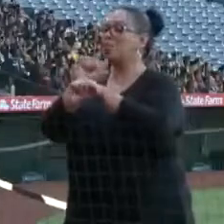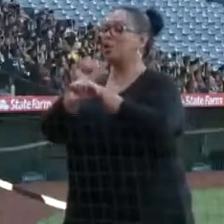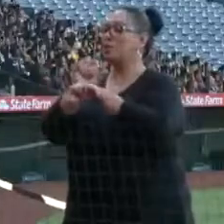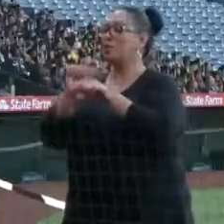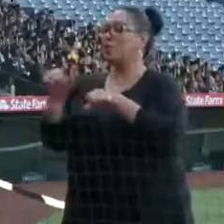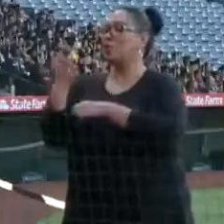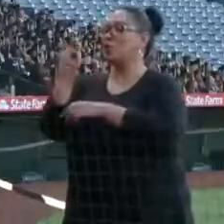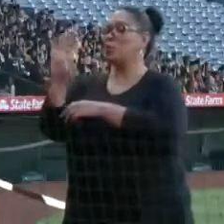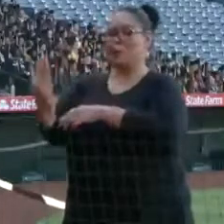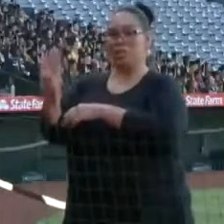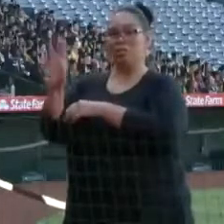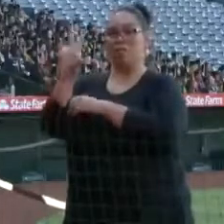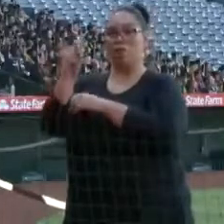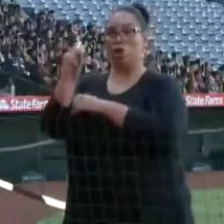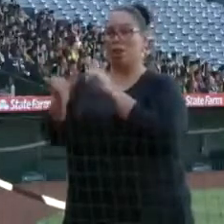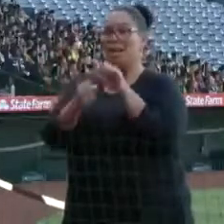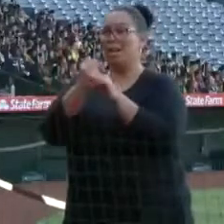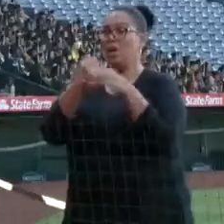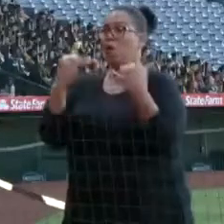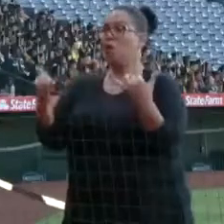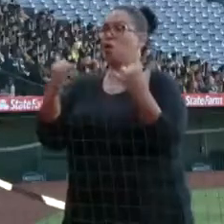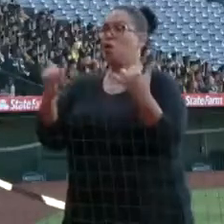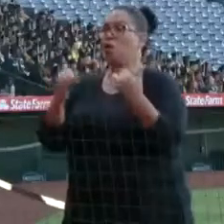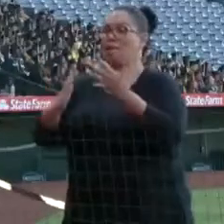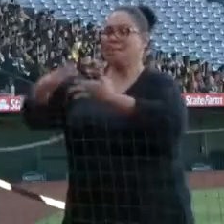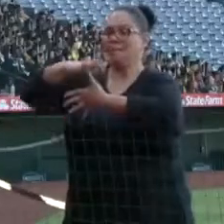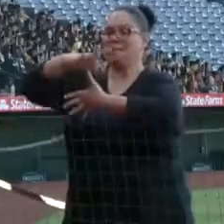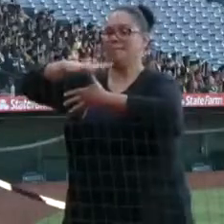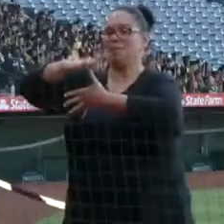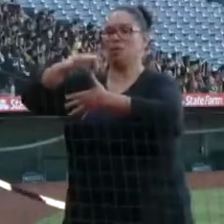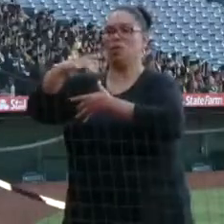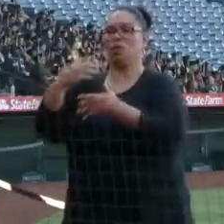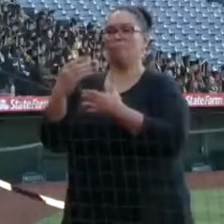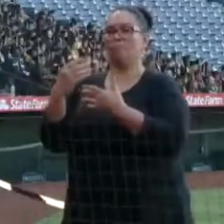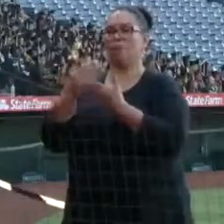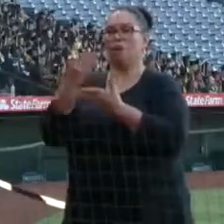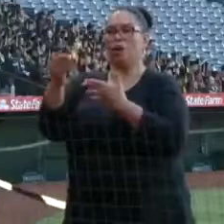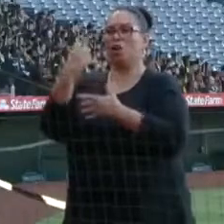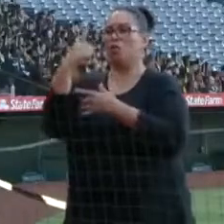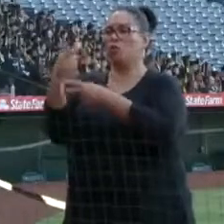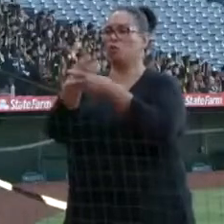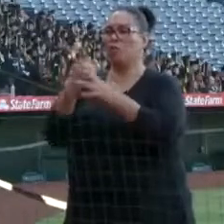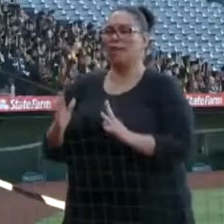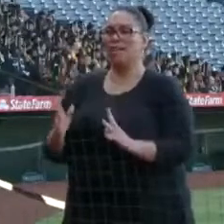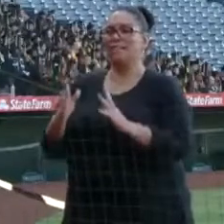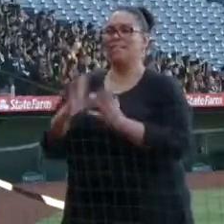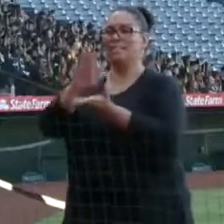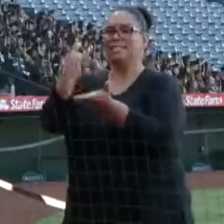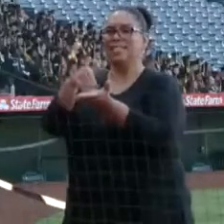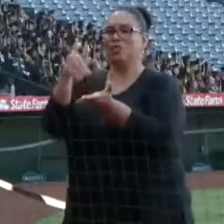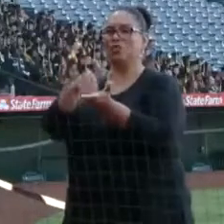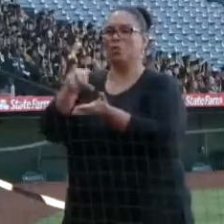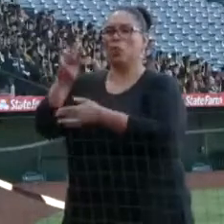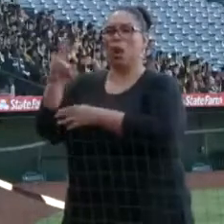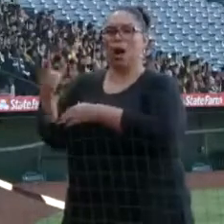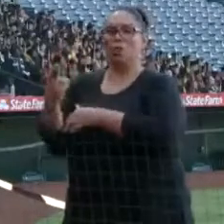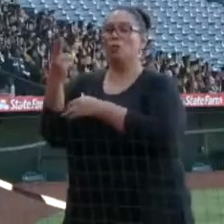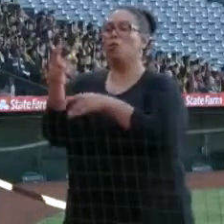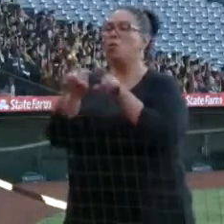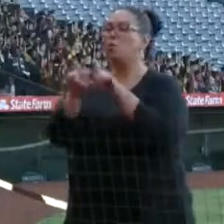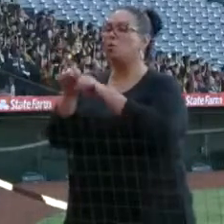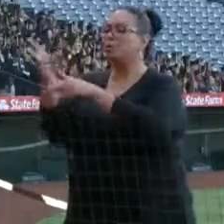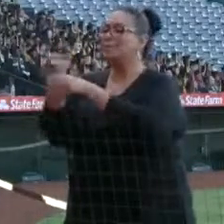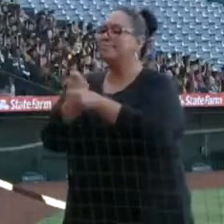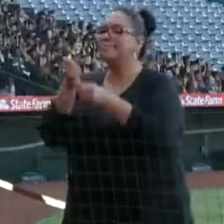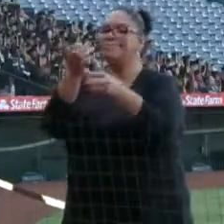30 years and currently serves as senior buyer for the city, supervising the central warehouse, in addition to procuring